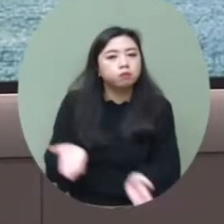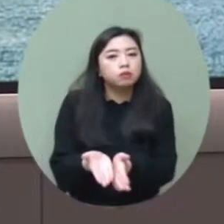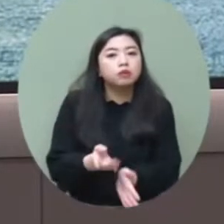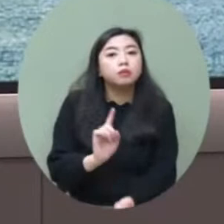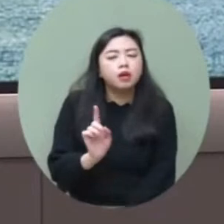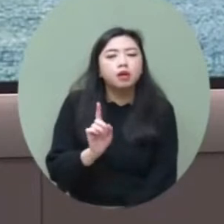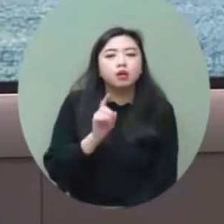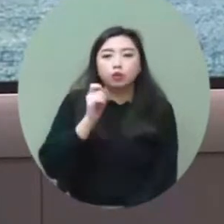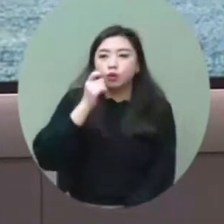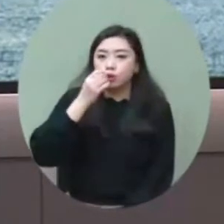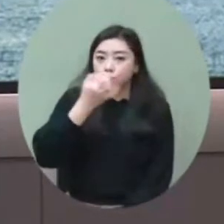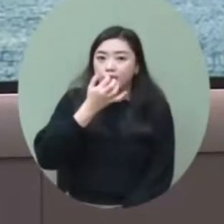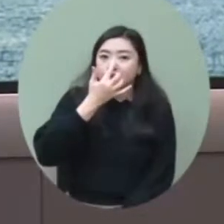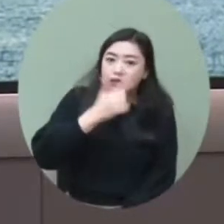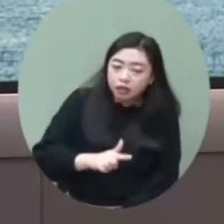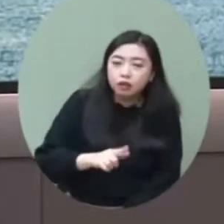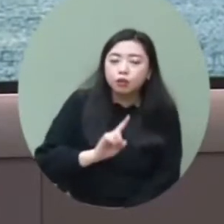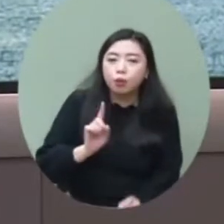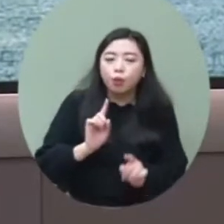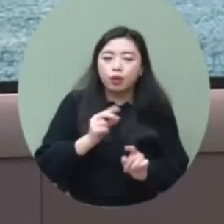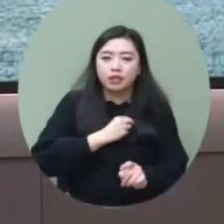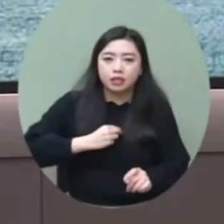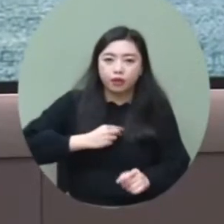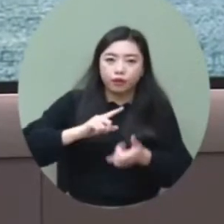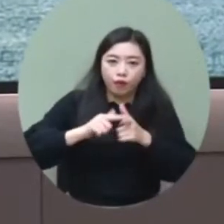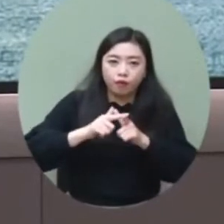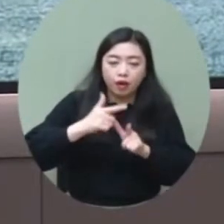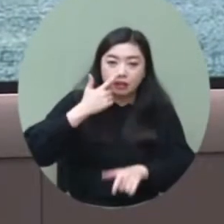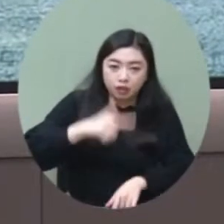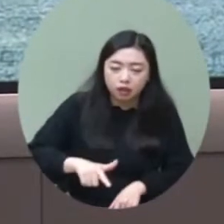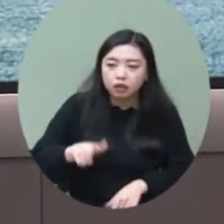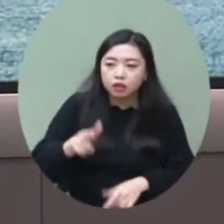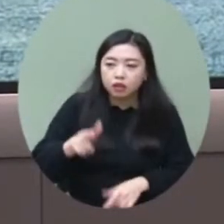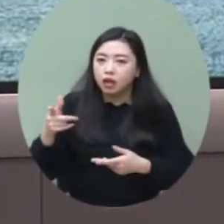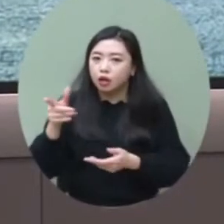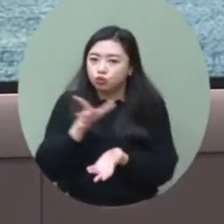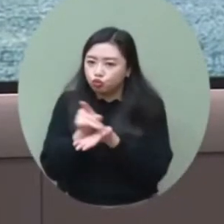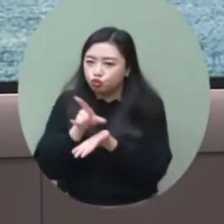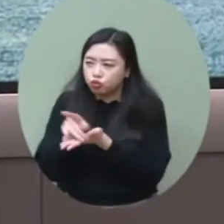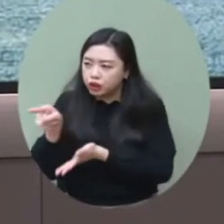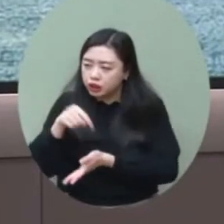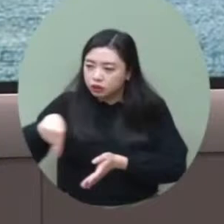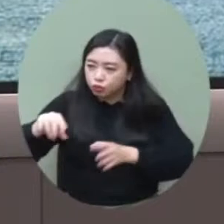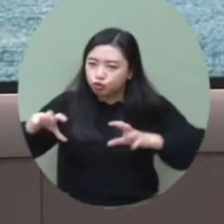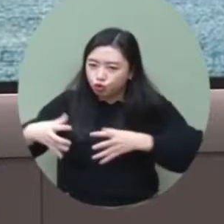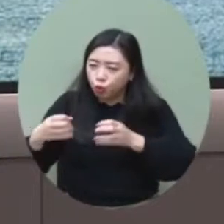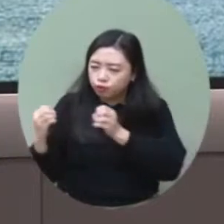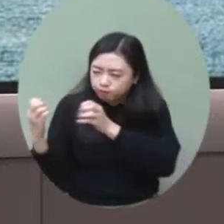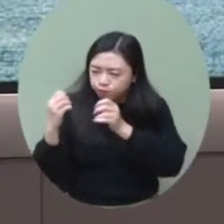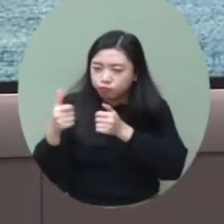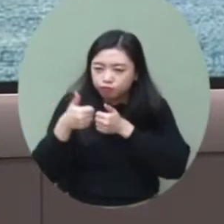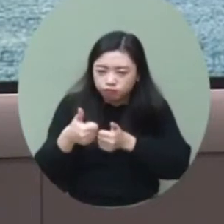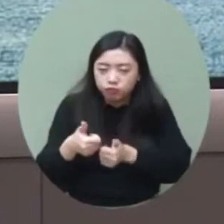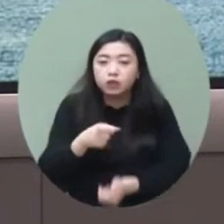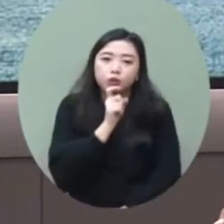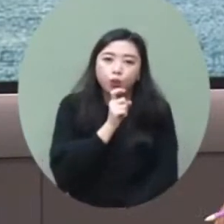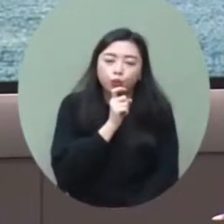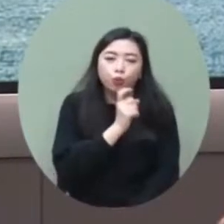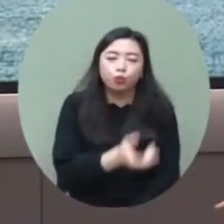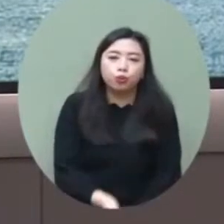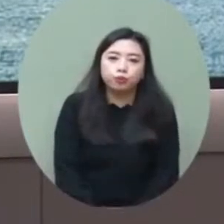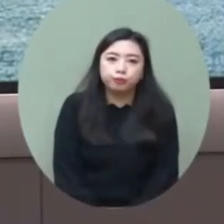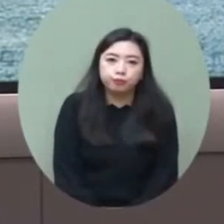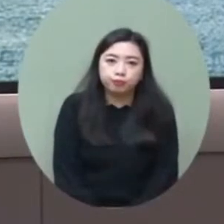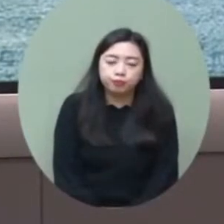While we are still in negotiations, we might not be able to disclose the relevant information, but our experts